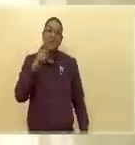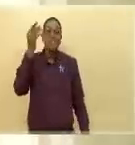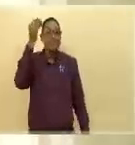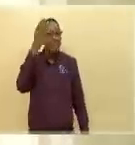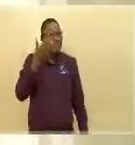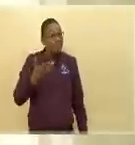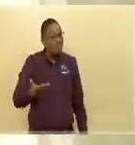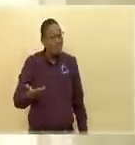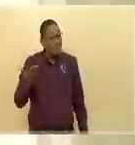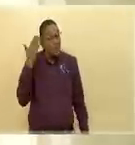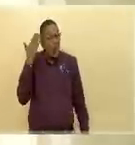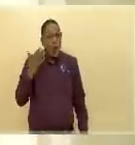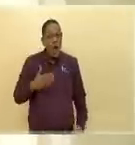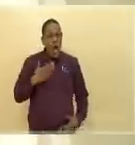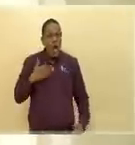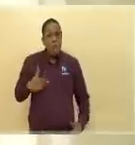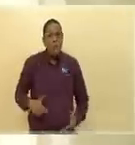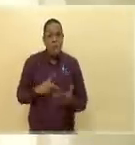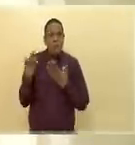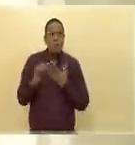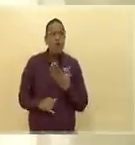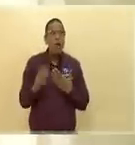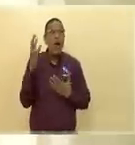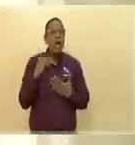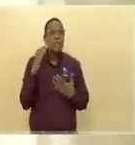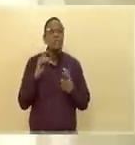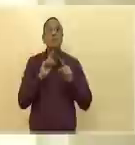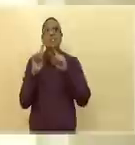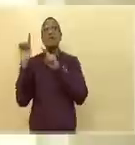that while this project leverages our experiences globally,